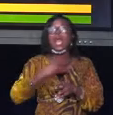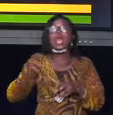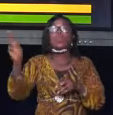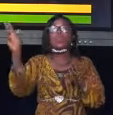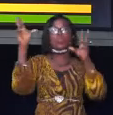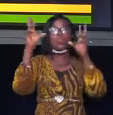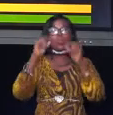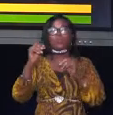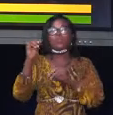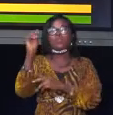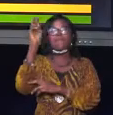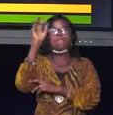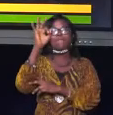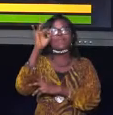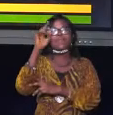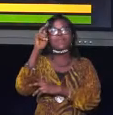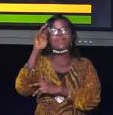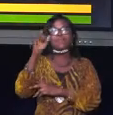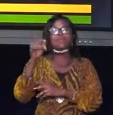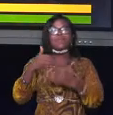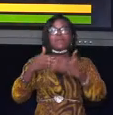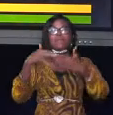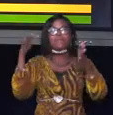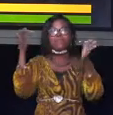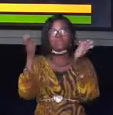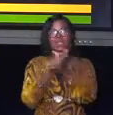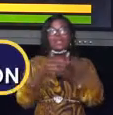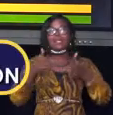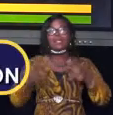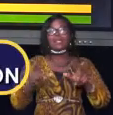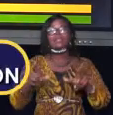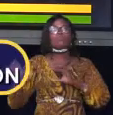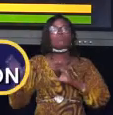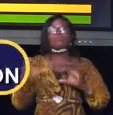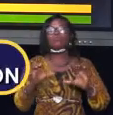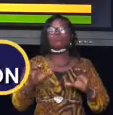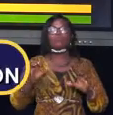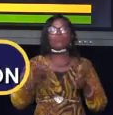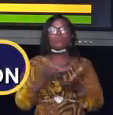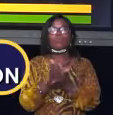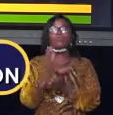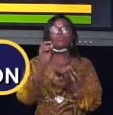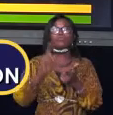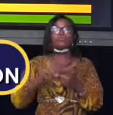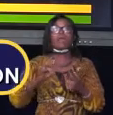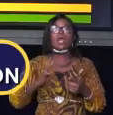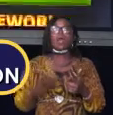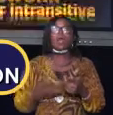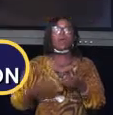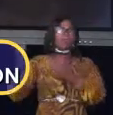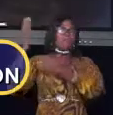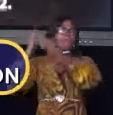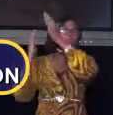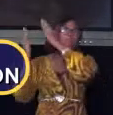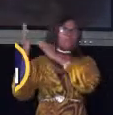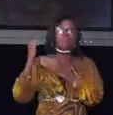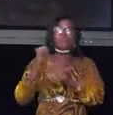verbs. But before we go into this, let's look at the correction to our previous homework.